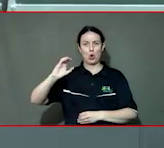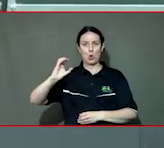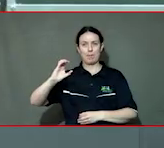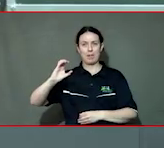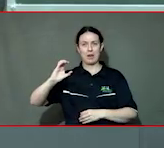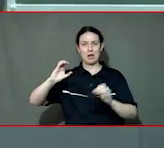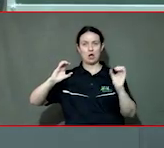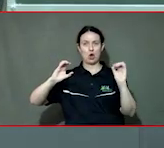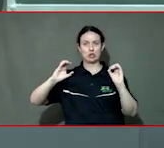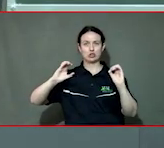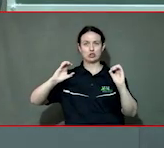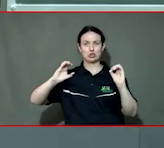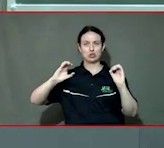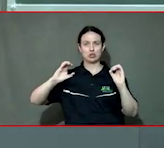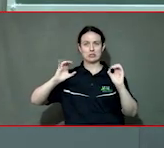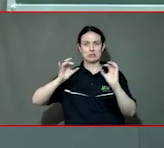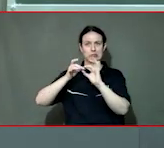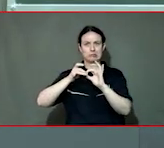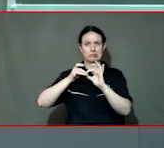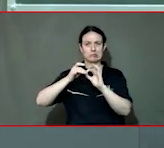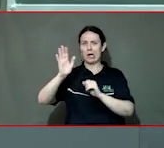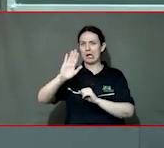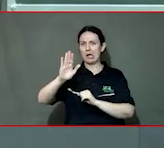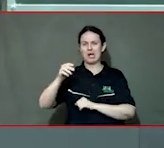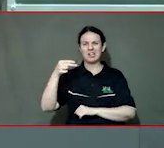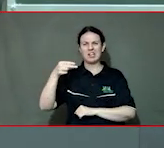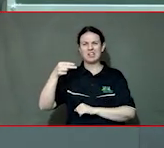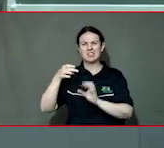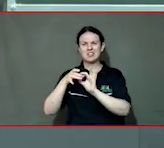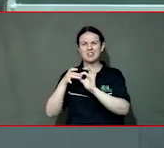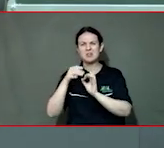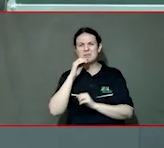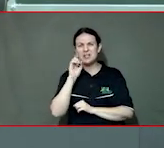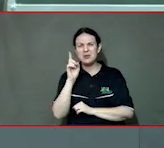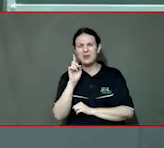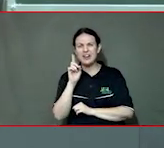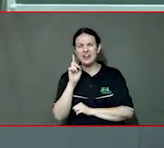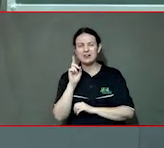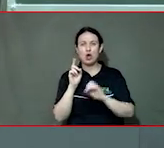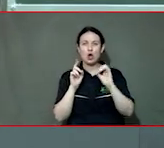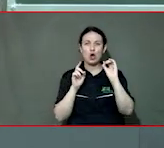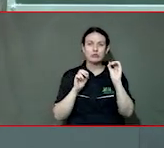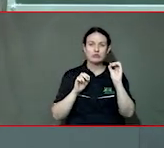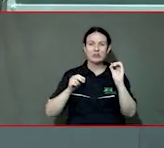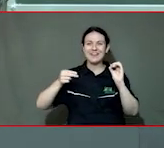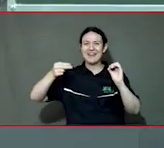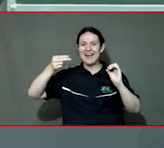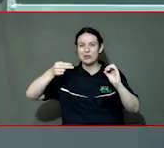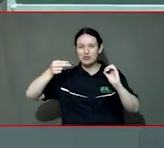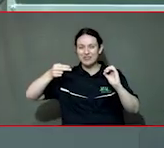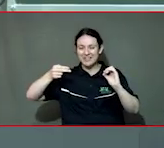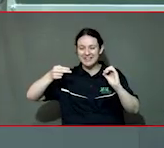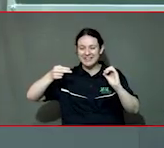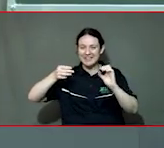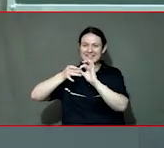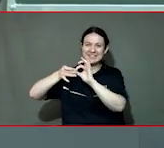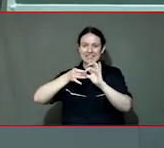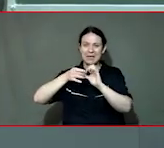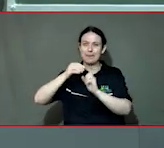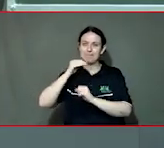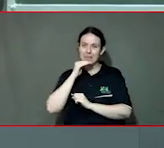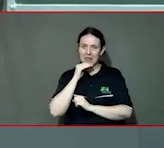an oxygen. A hydrogen bond is between an oxygen and a hydrogen. So it's between